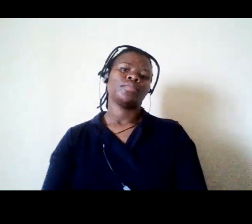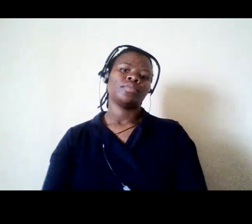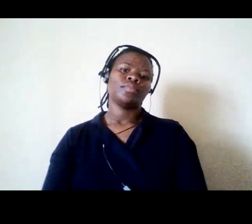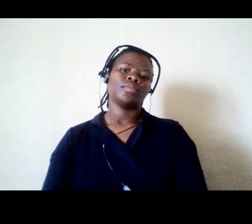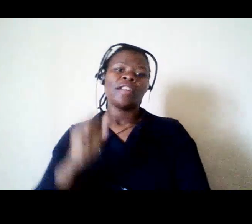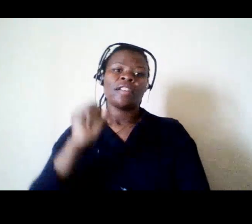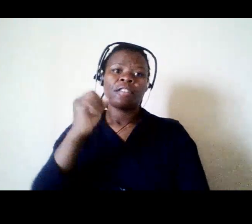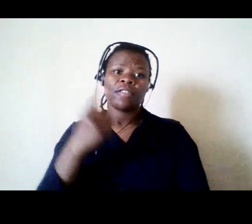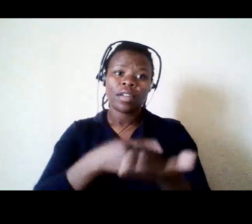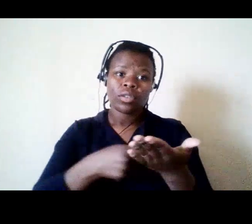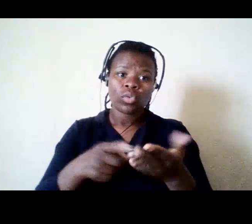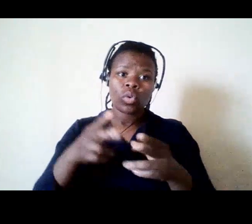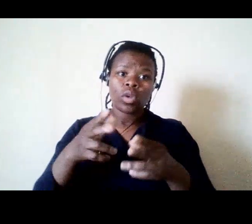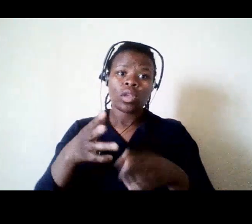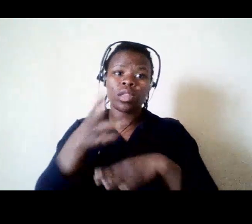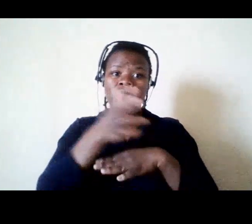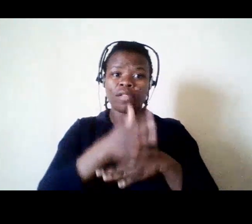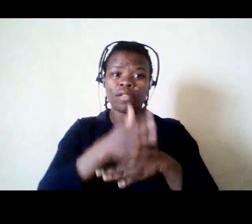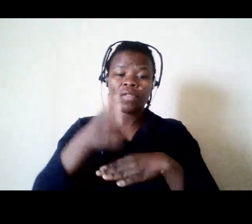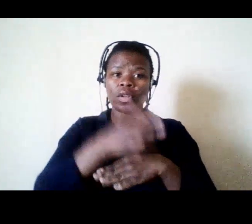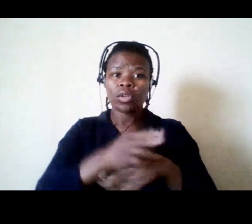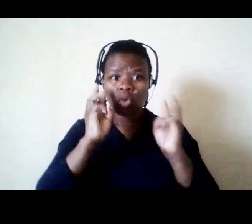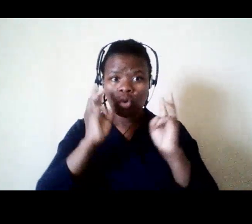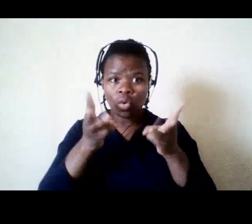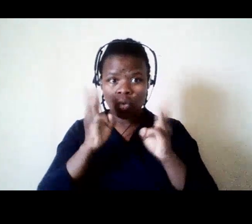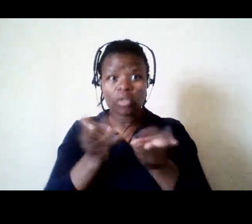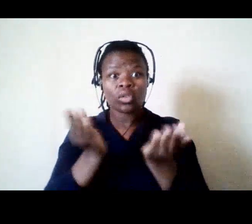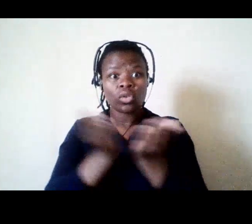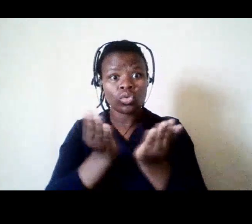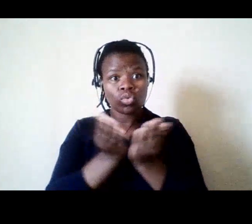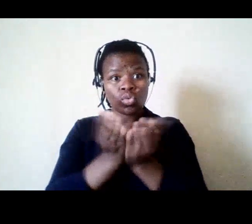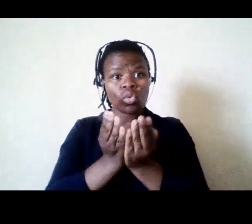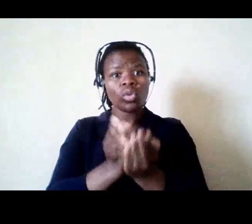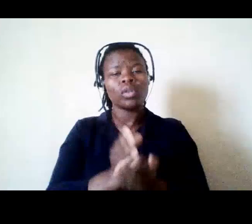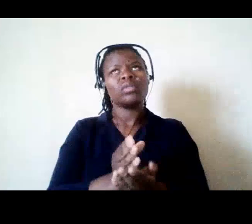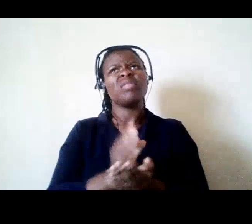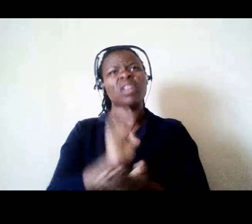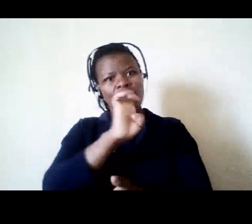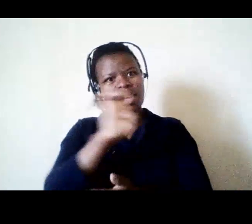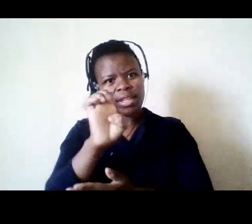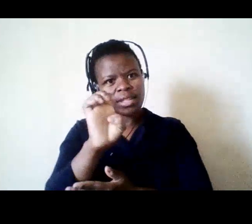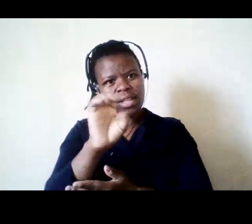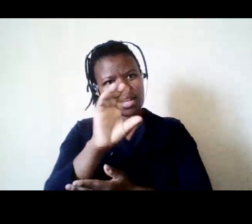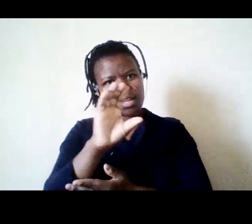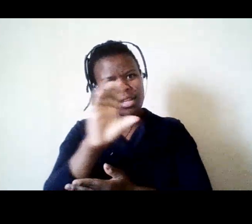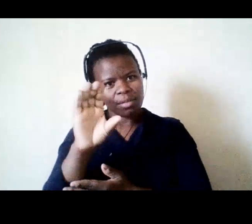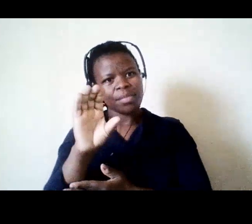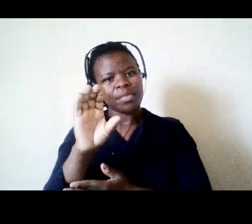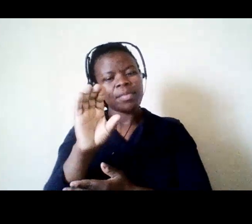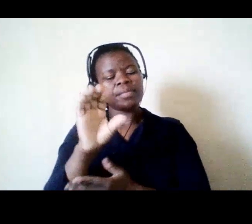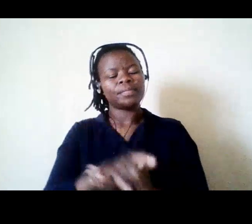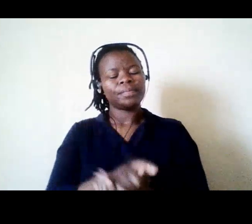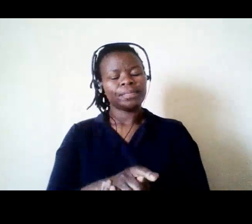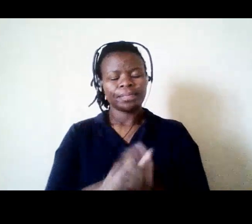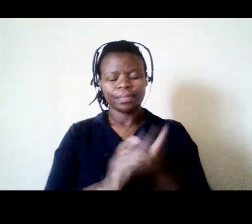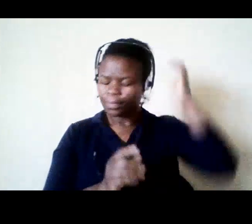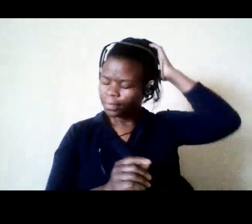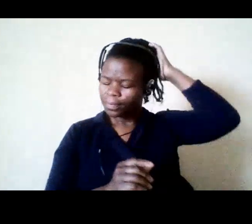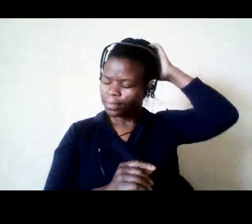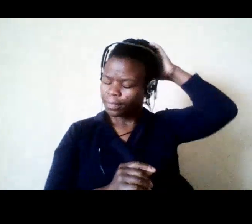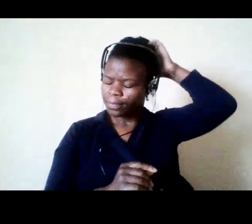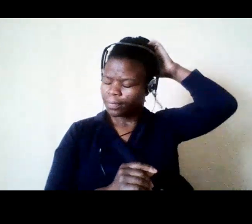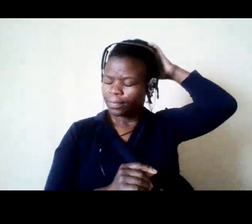Cape, it's not happening. Because if you remember, I don't know, Chantal, remember that school in the Eastern Cape with